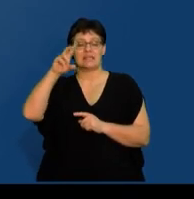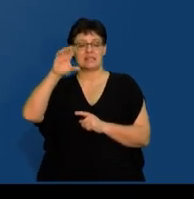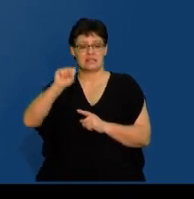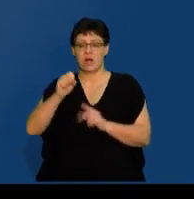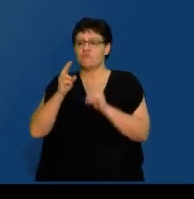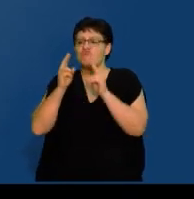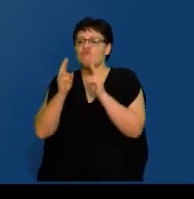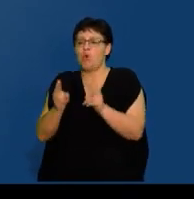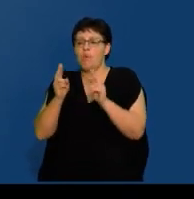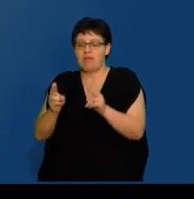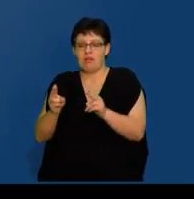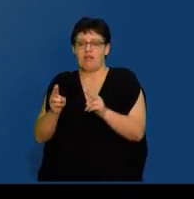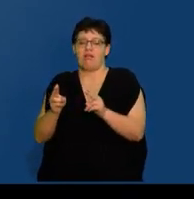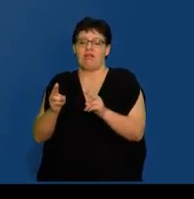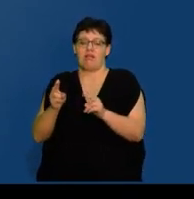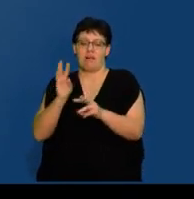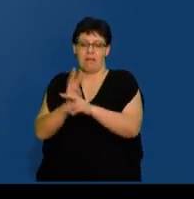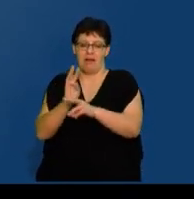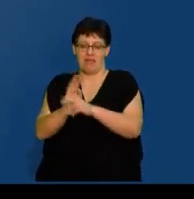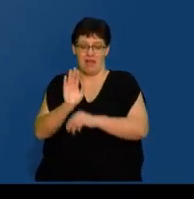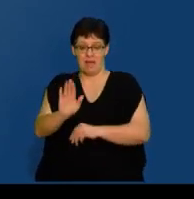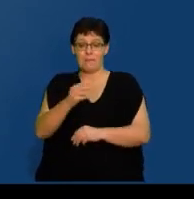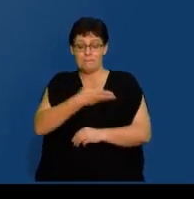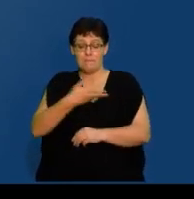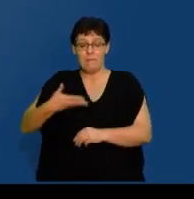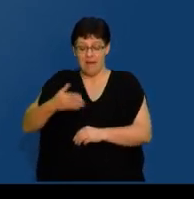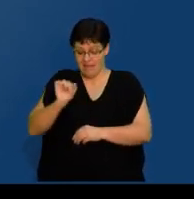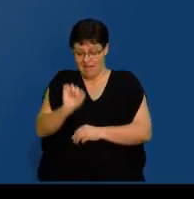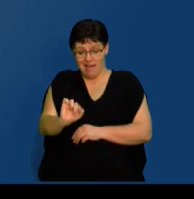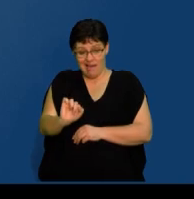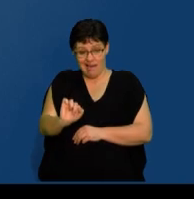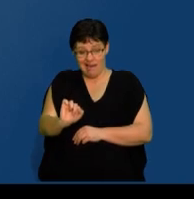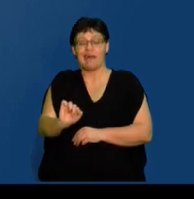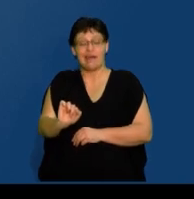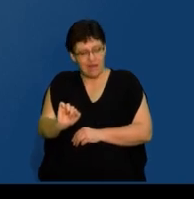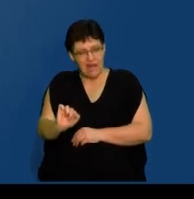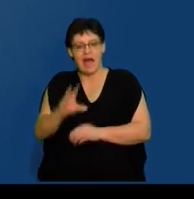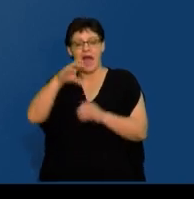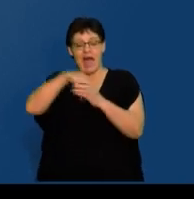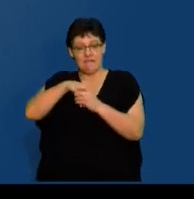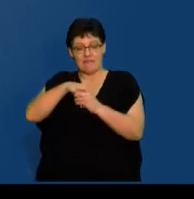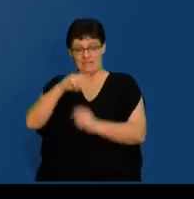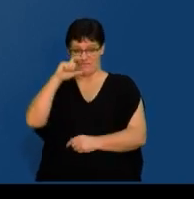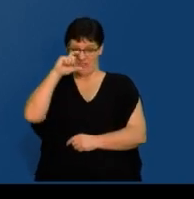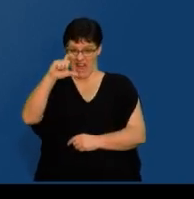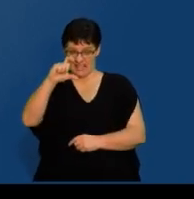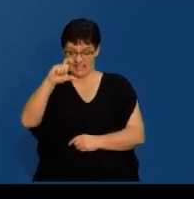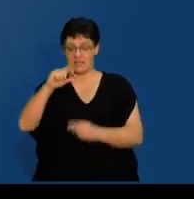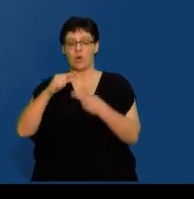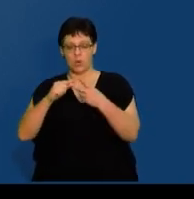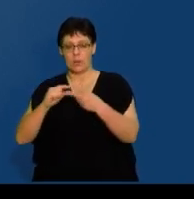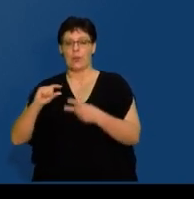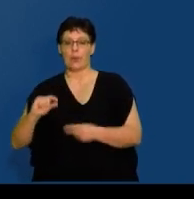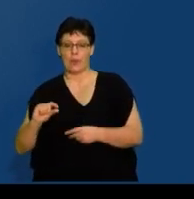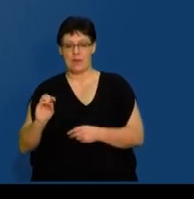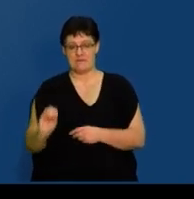normal mother, meaning that this female is a female that has the dominant allele as well as the recessive